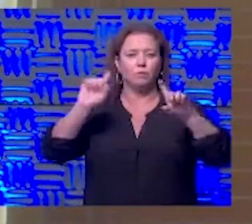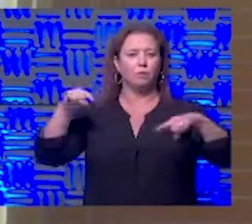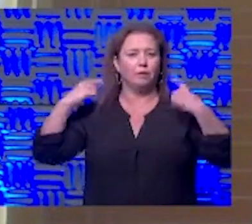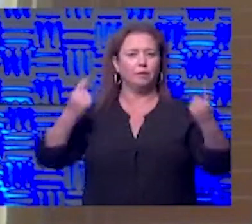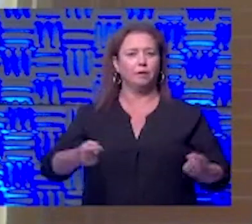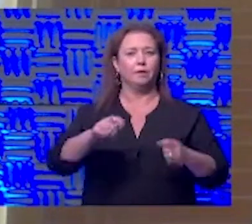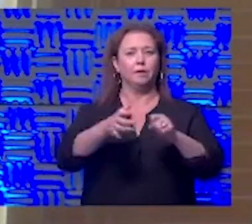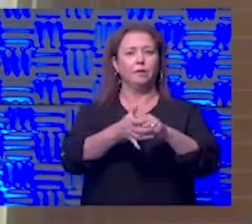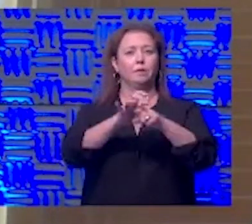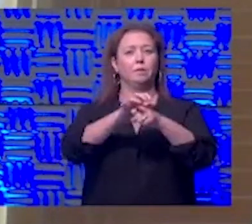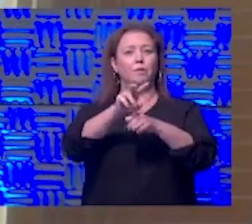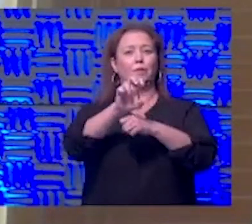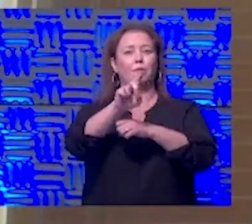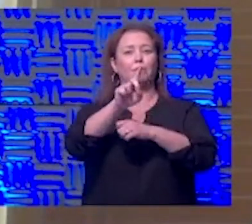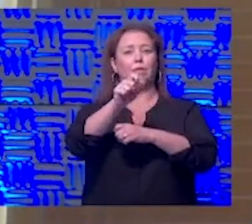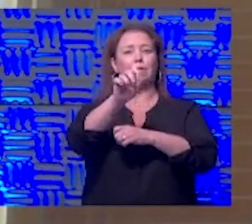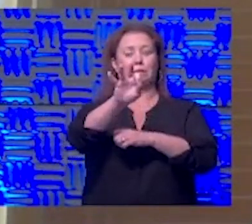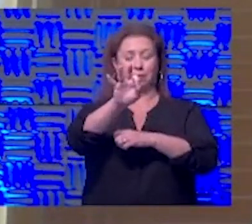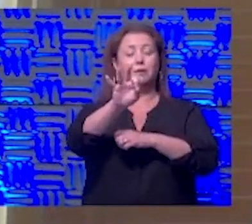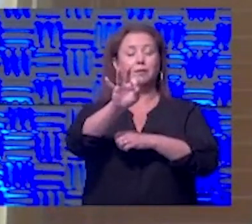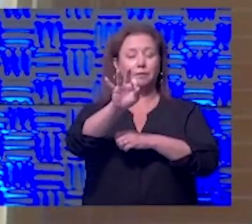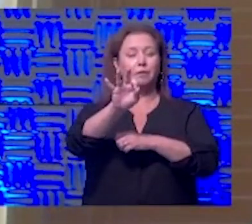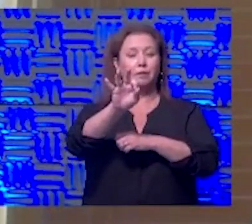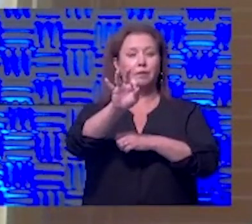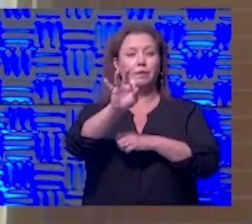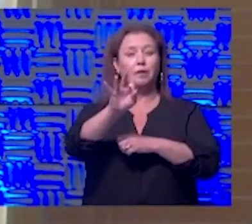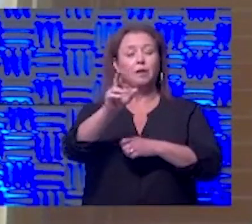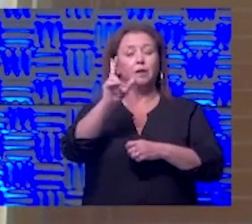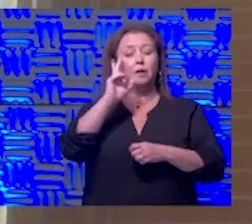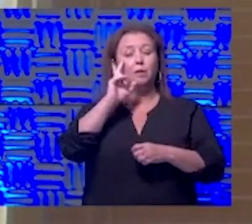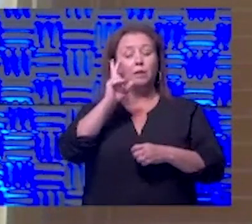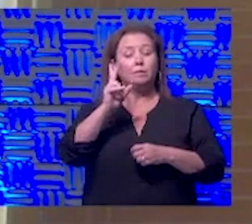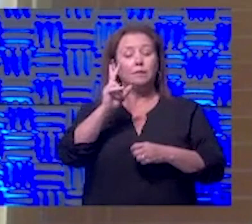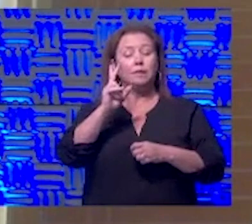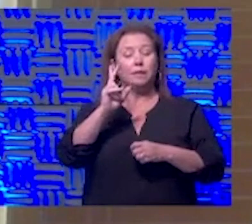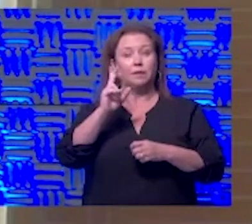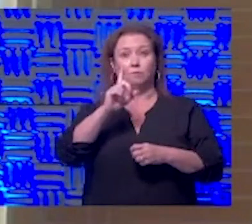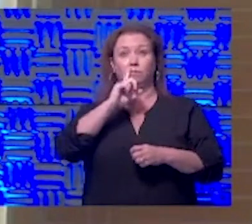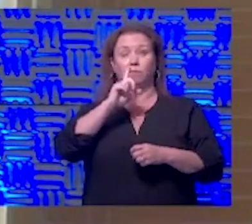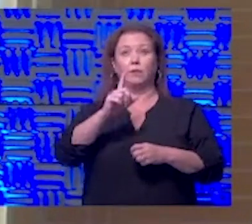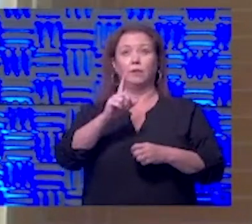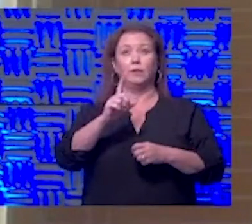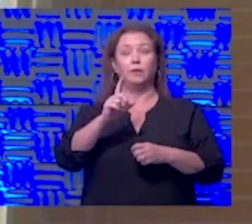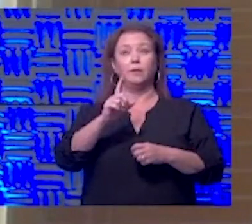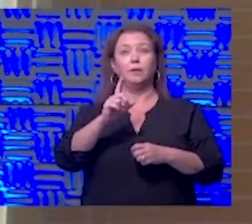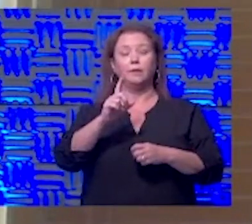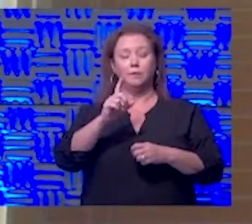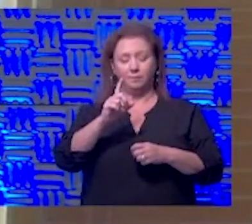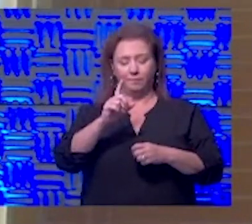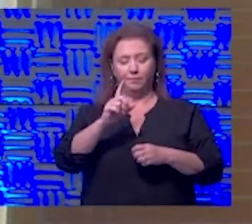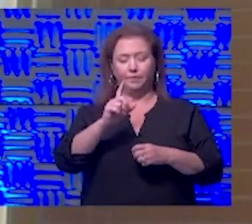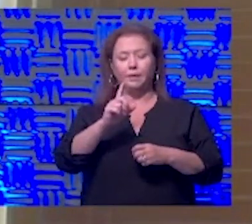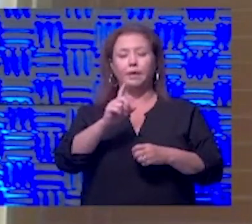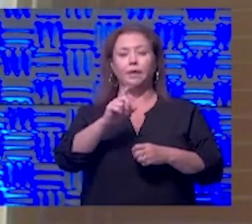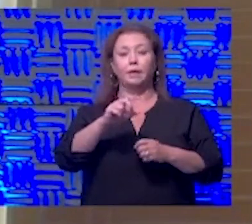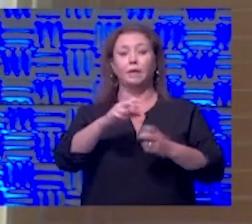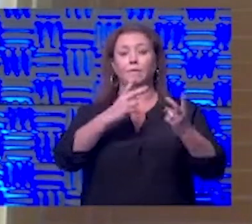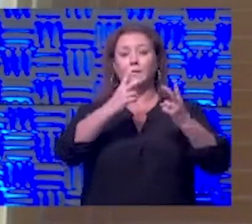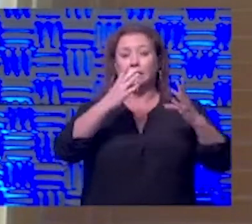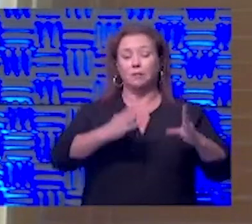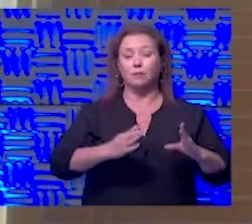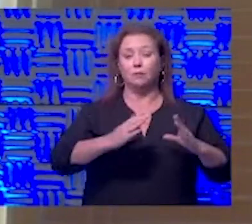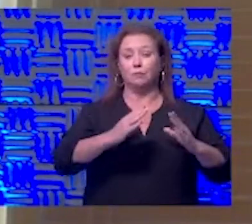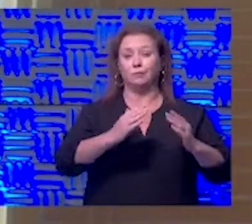COVID-19. And we have seen really on a large scale that while keeping all of the visitors